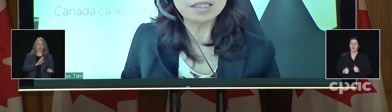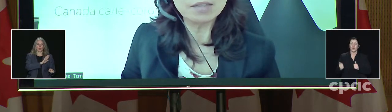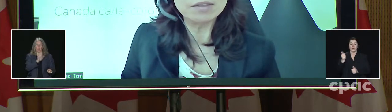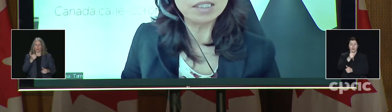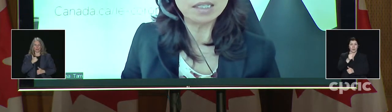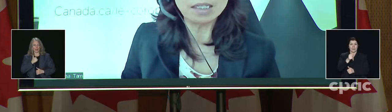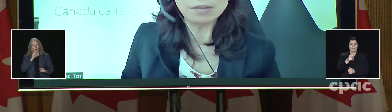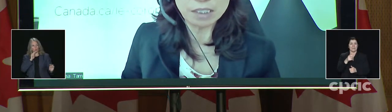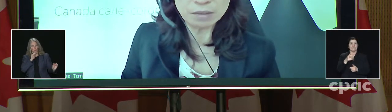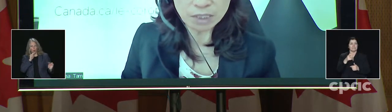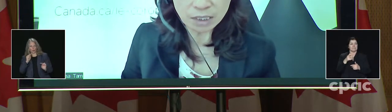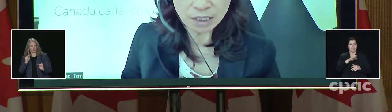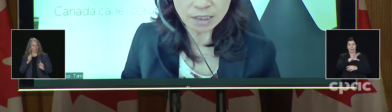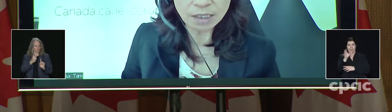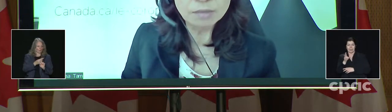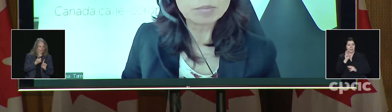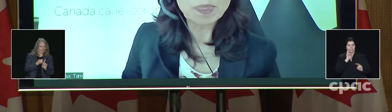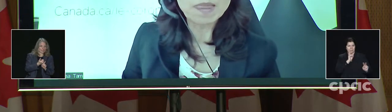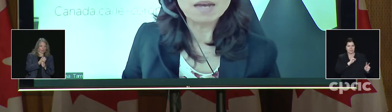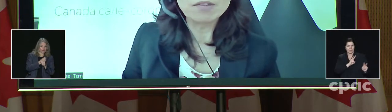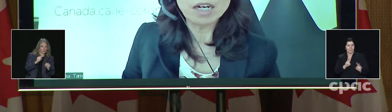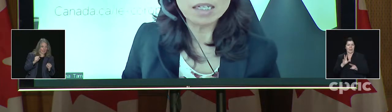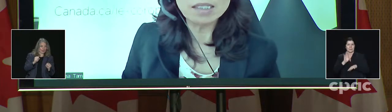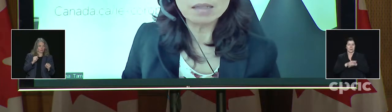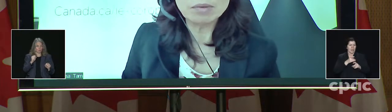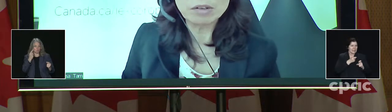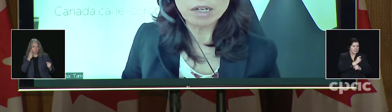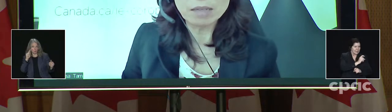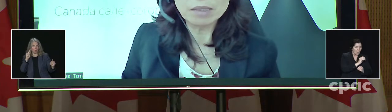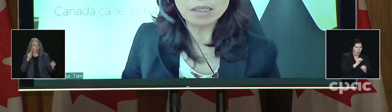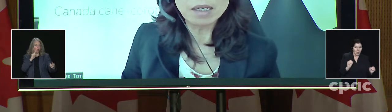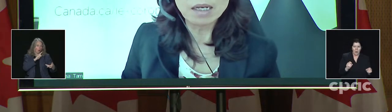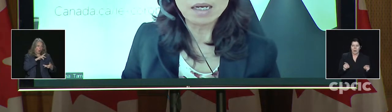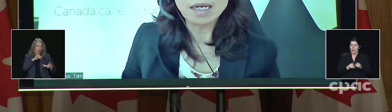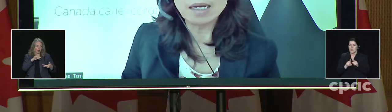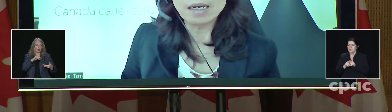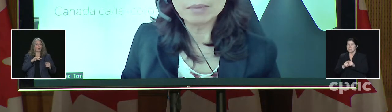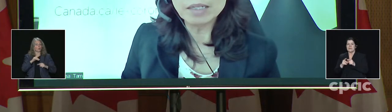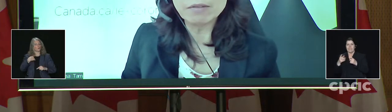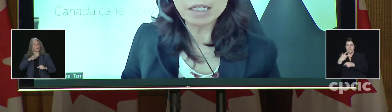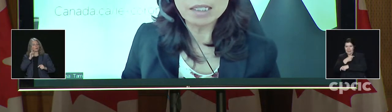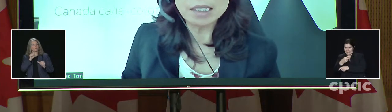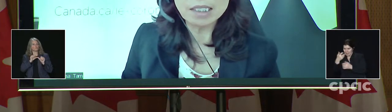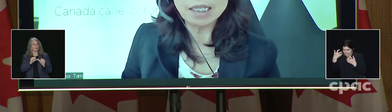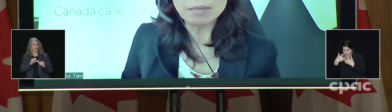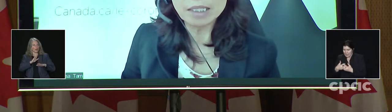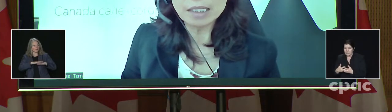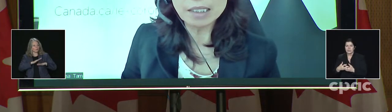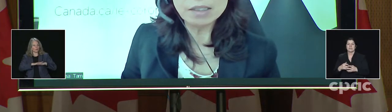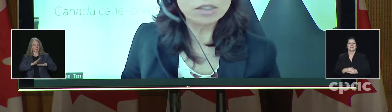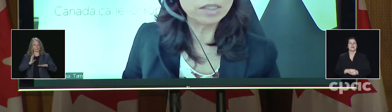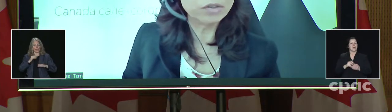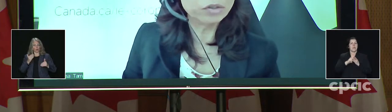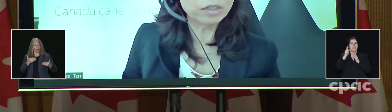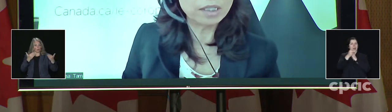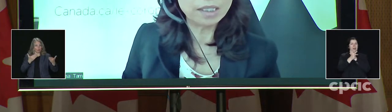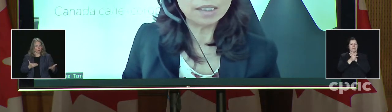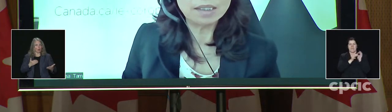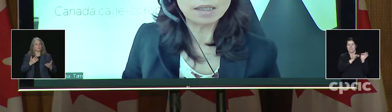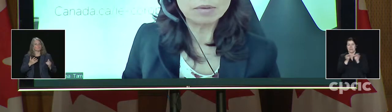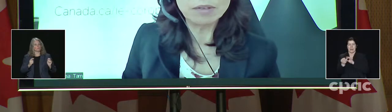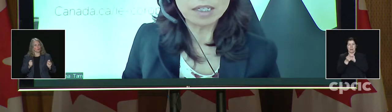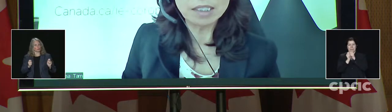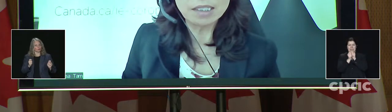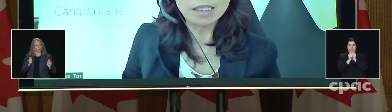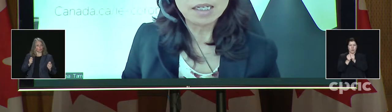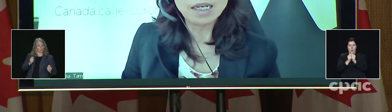vaccine safety and effectiveness data, advice and programs are being regularly updated to ensure Canadians